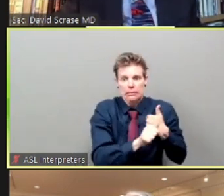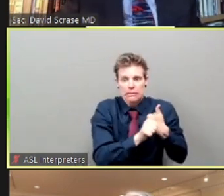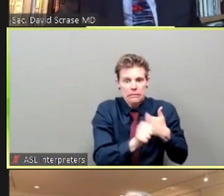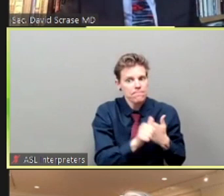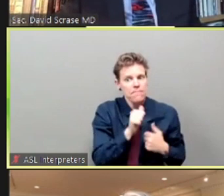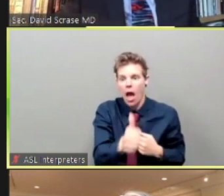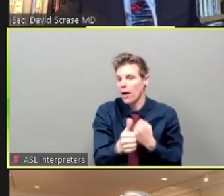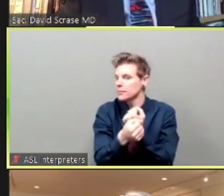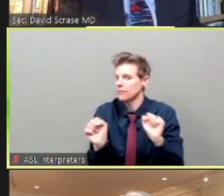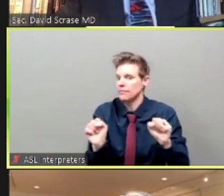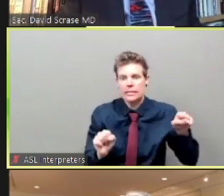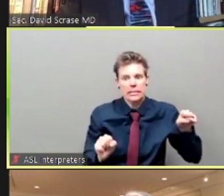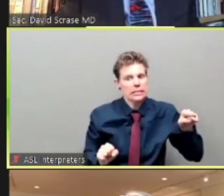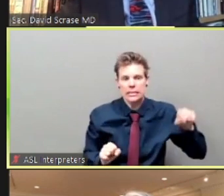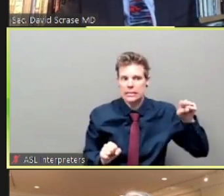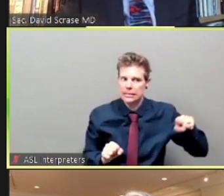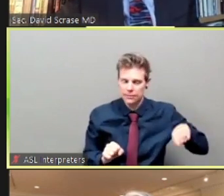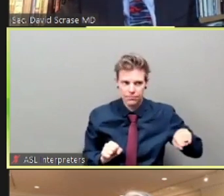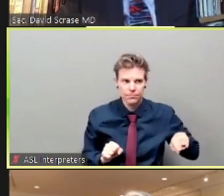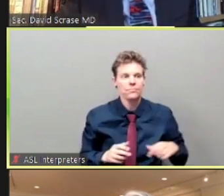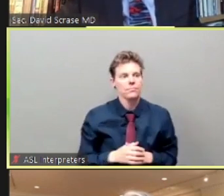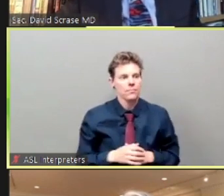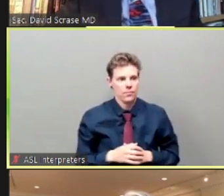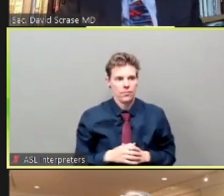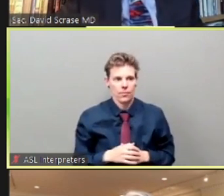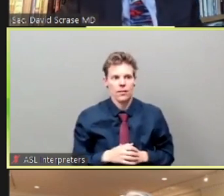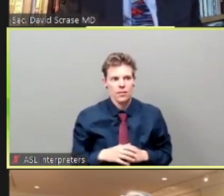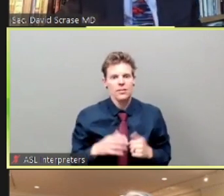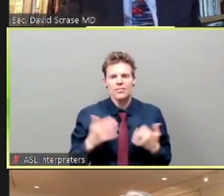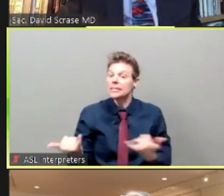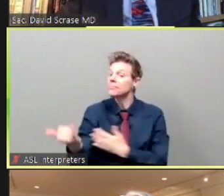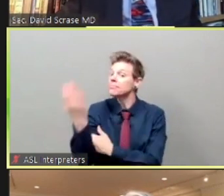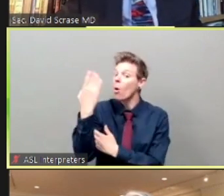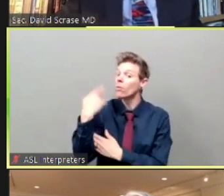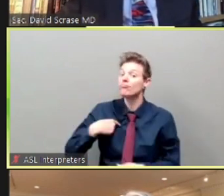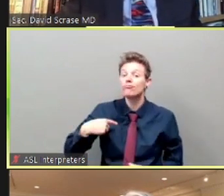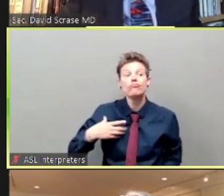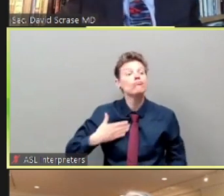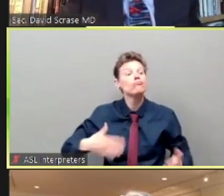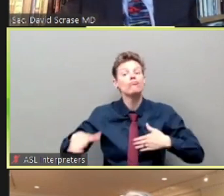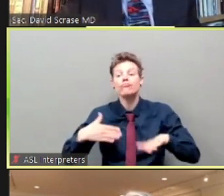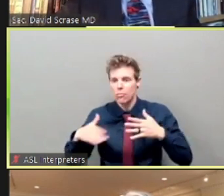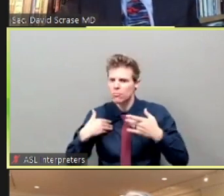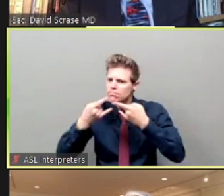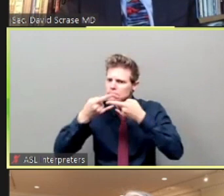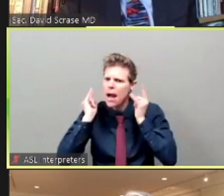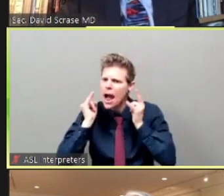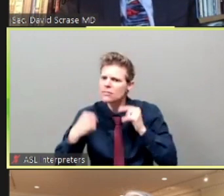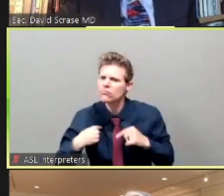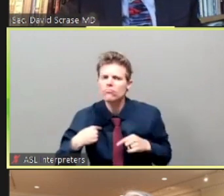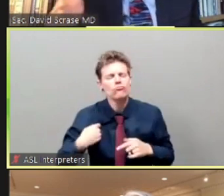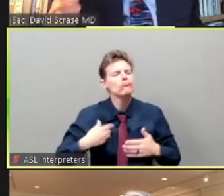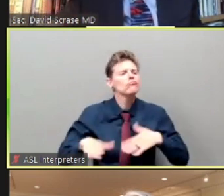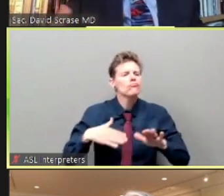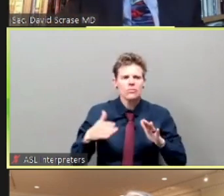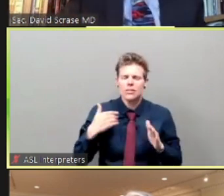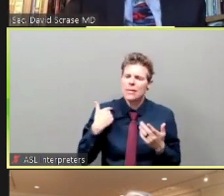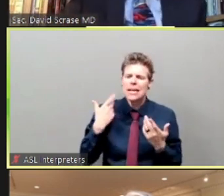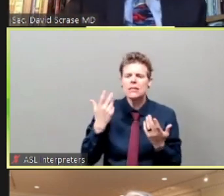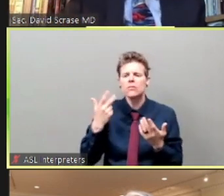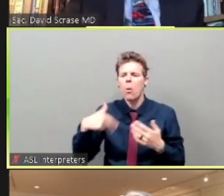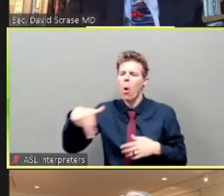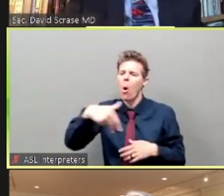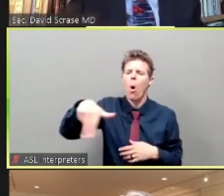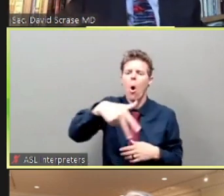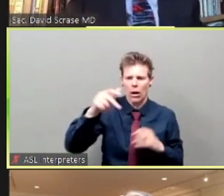happy as I was out walking this morning with my mask on for, I don't know, I've exercised every day of the pandemic thing. I can take this